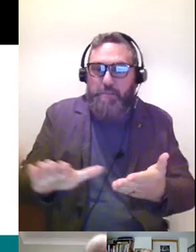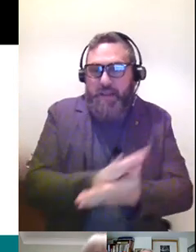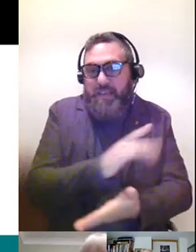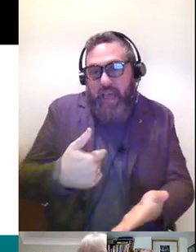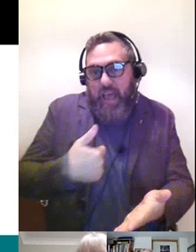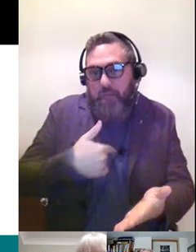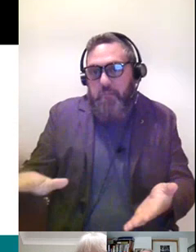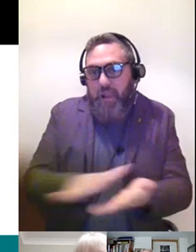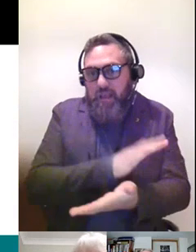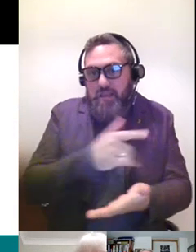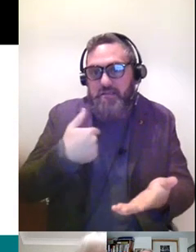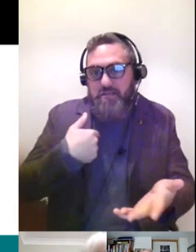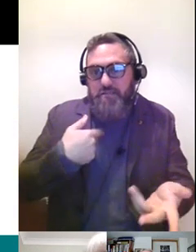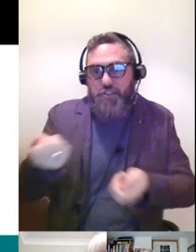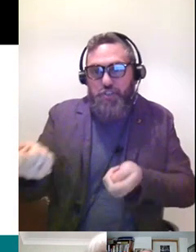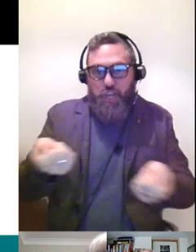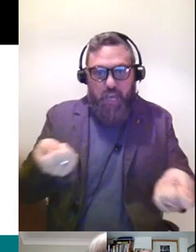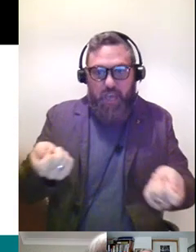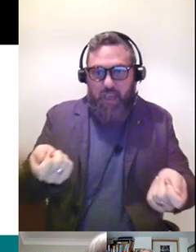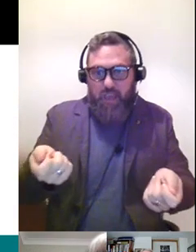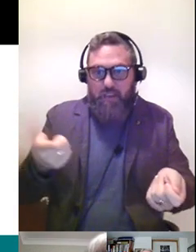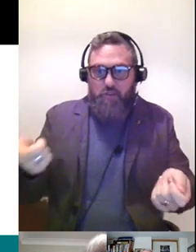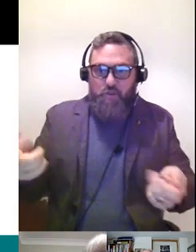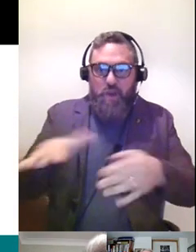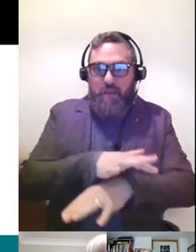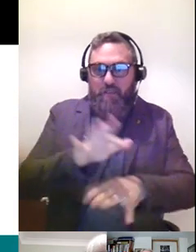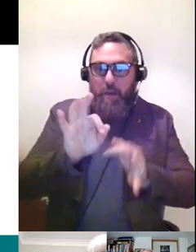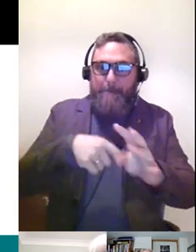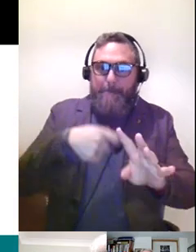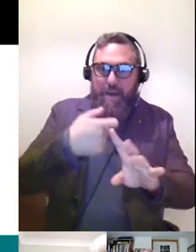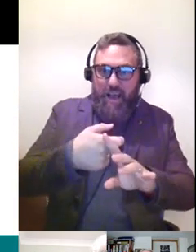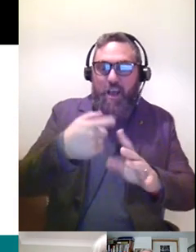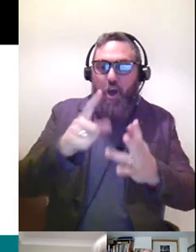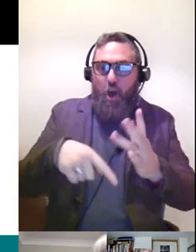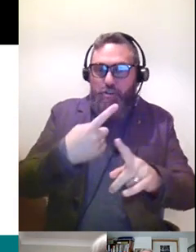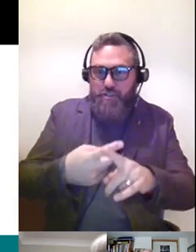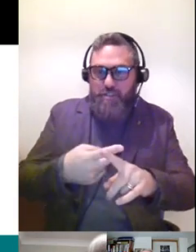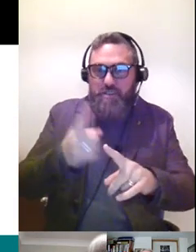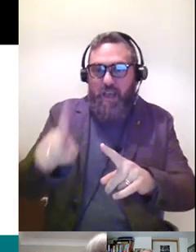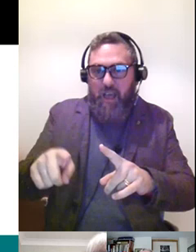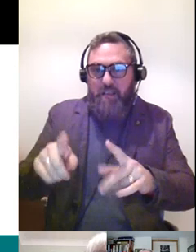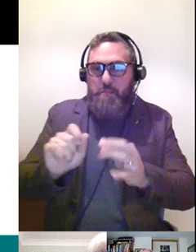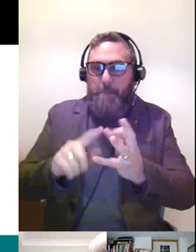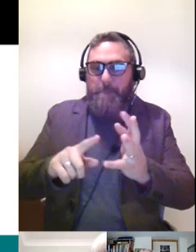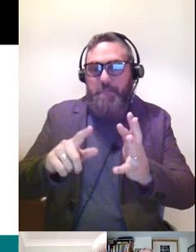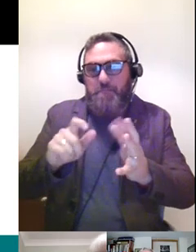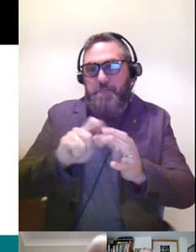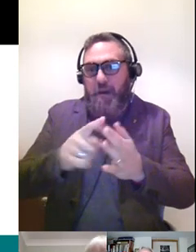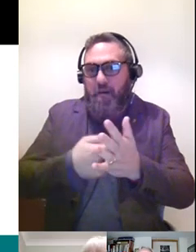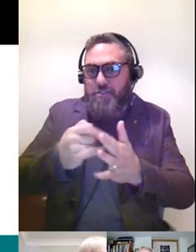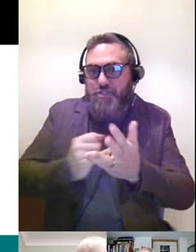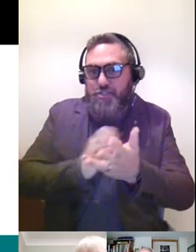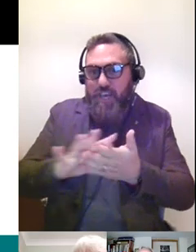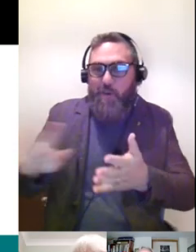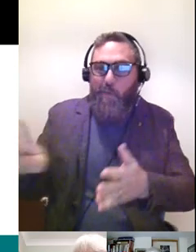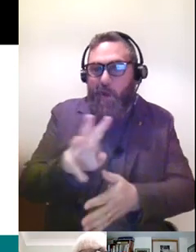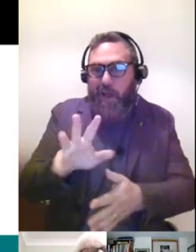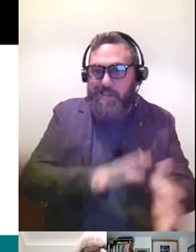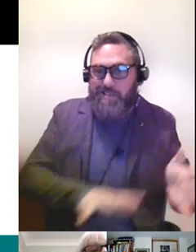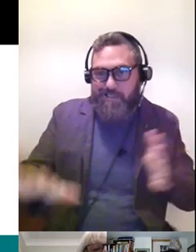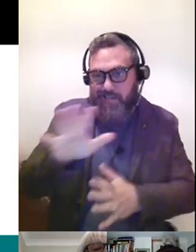I'm really pleased to be chairing tonight's event on behalf of the Buckinghamshire, Oxfordshire and Berkshire West Integrated Care Partnership. It's a bit